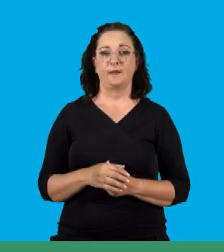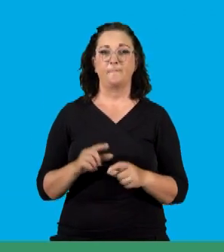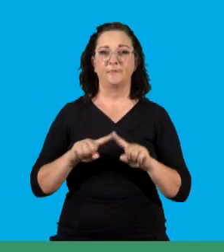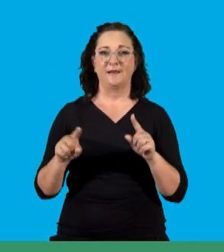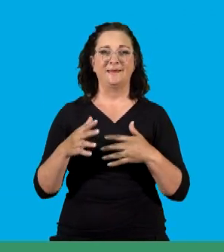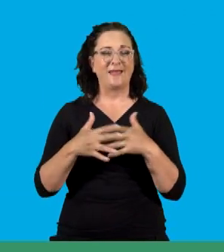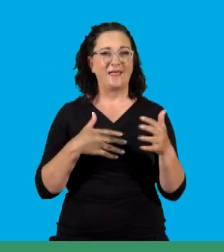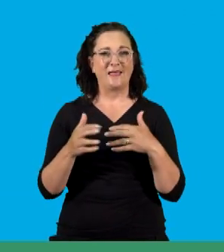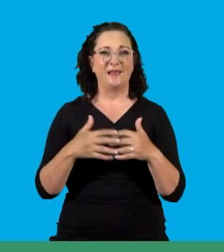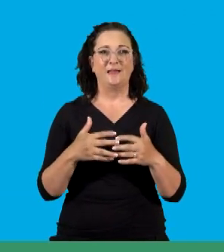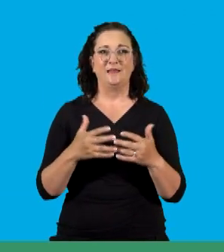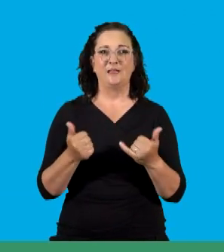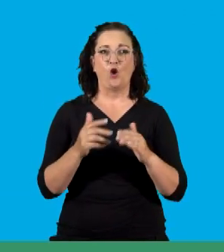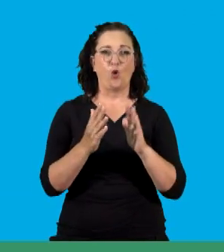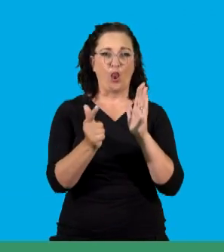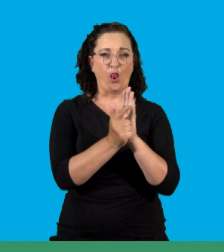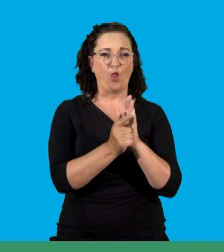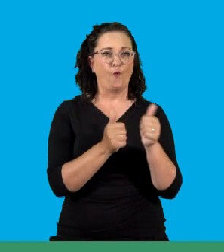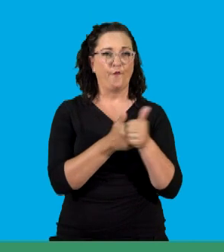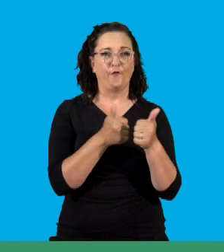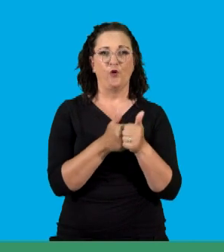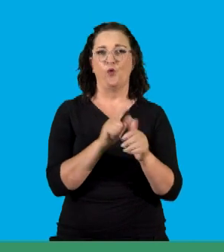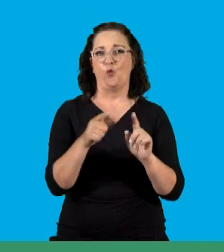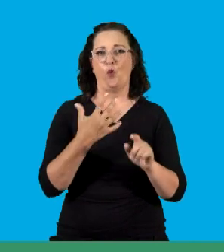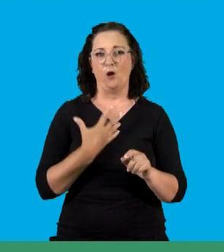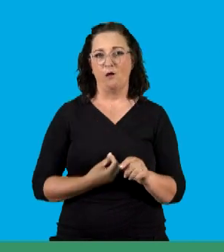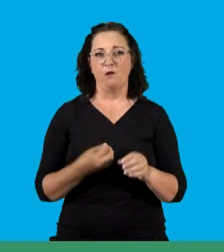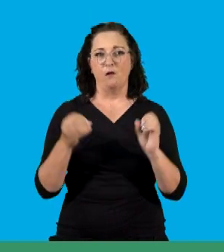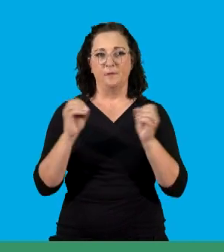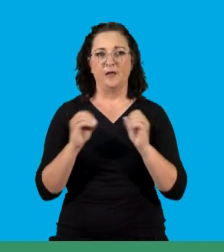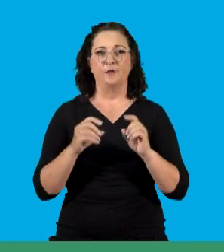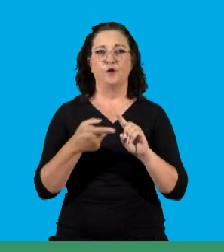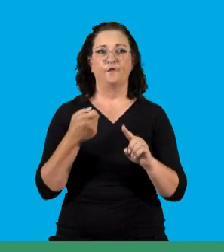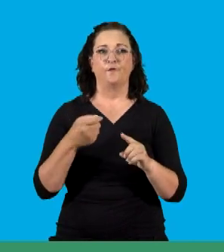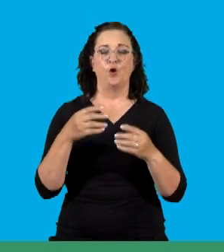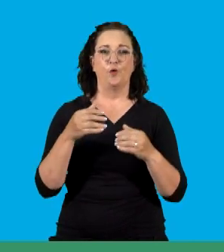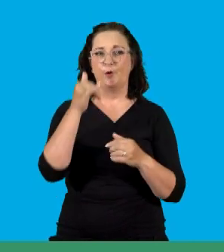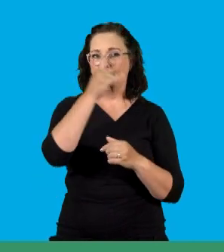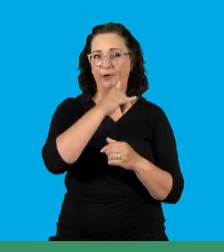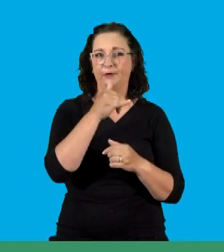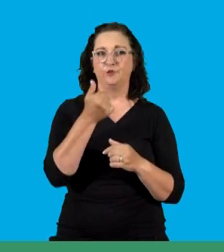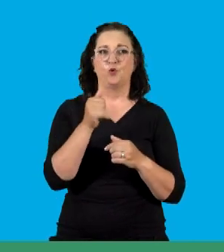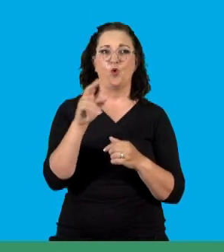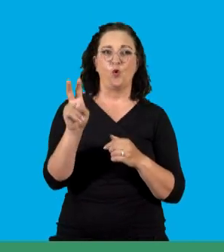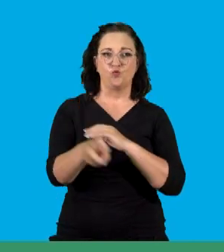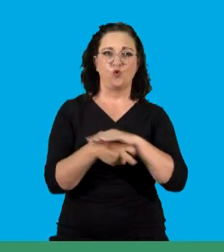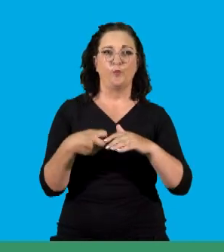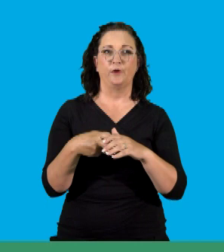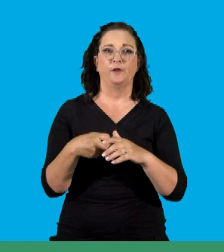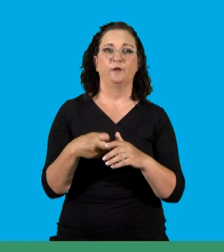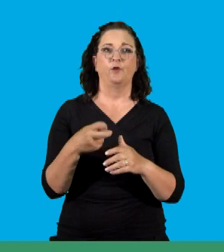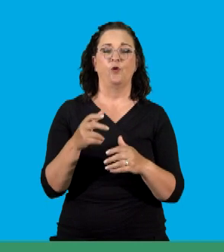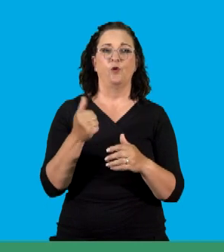Any unlawful and harmful act related to loss of goods in a business due to burglaries or robberies or theft